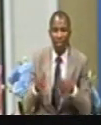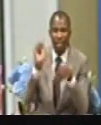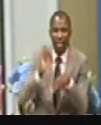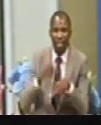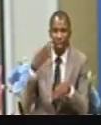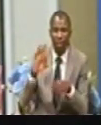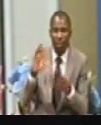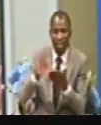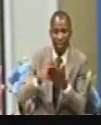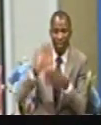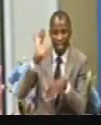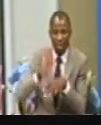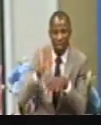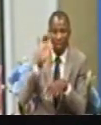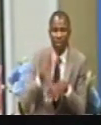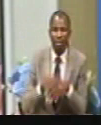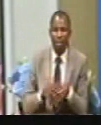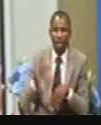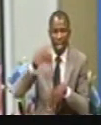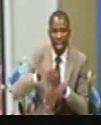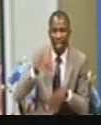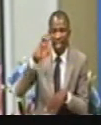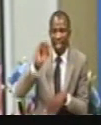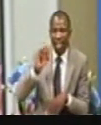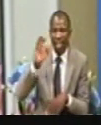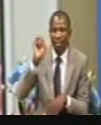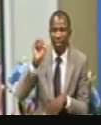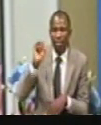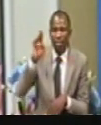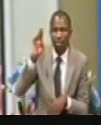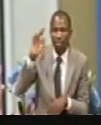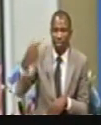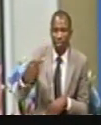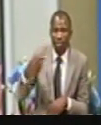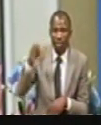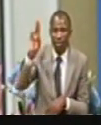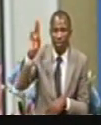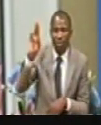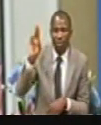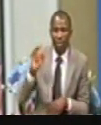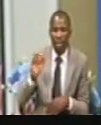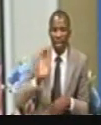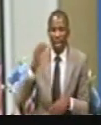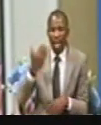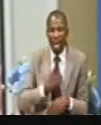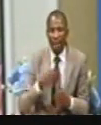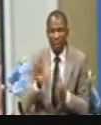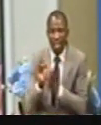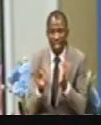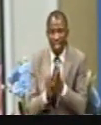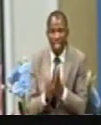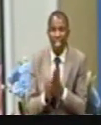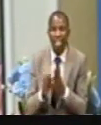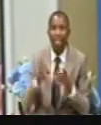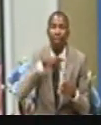challenges. So, during the time of divine touch at